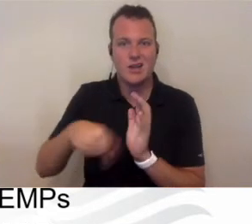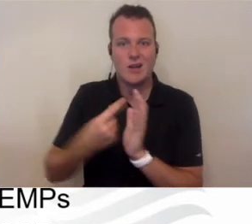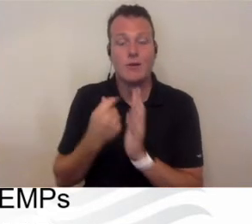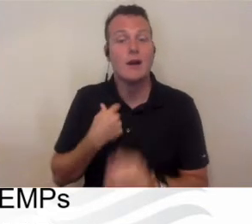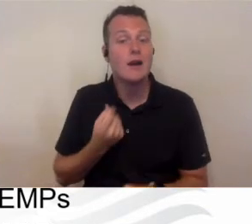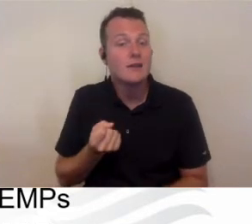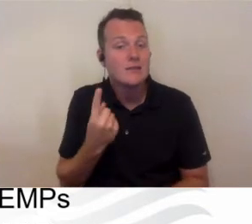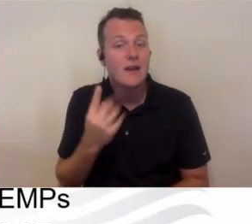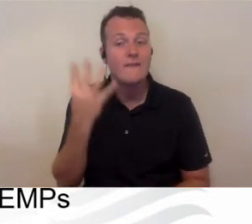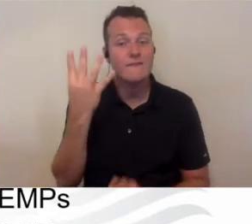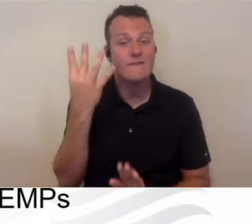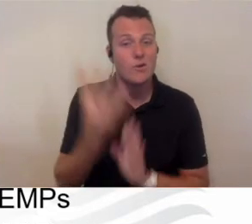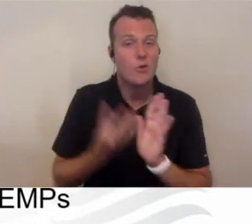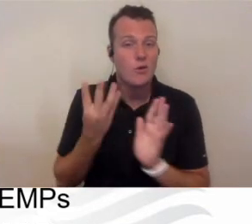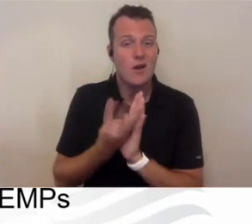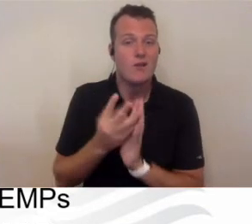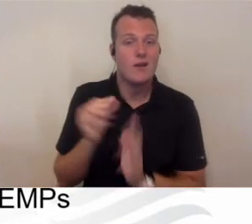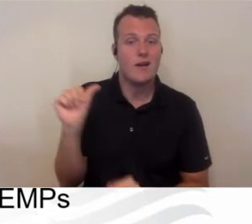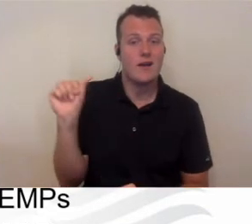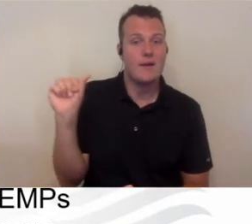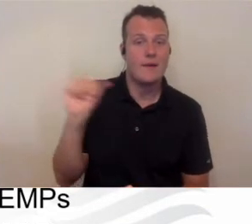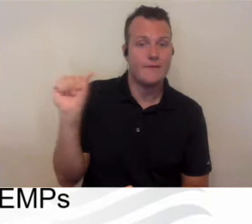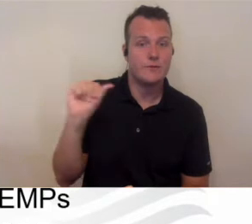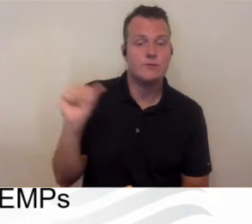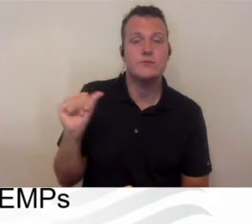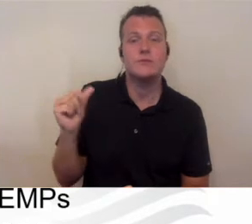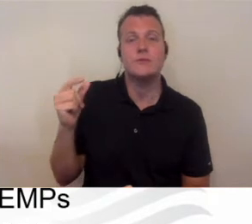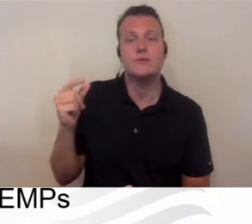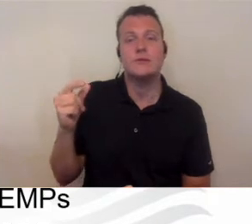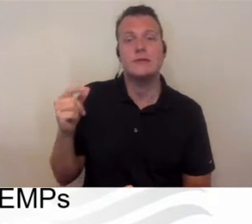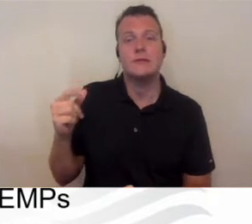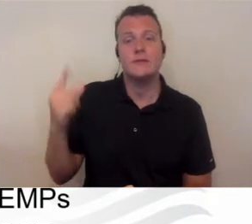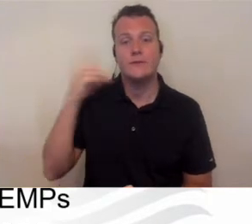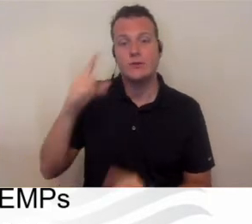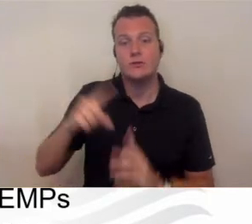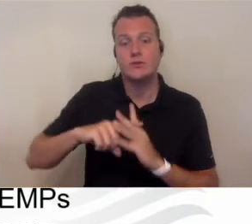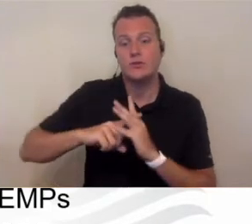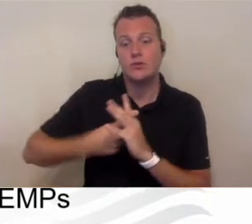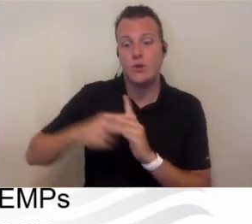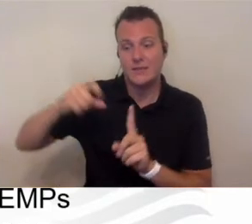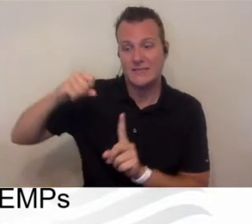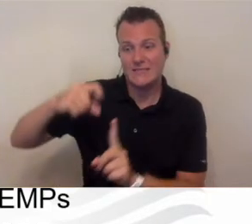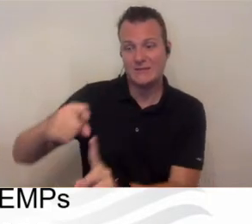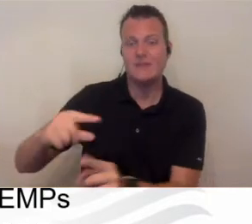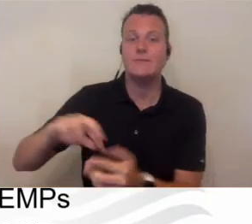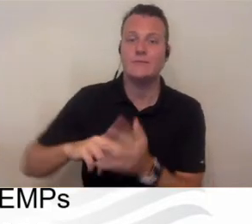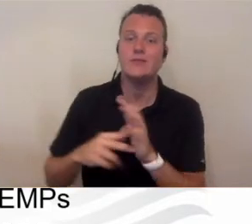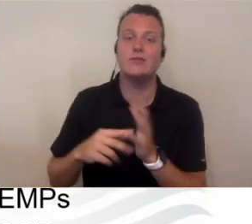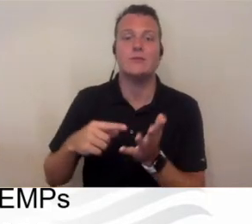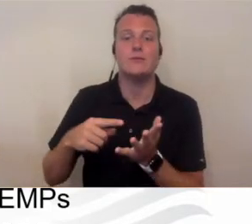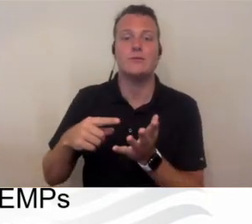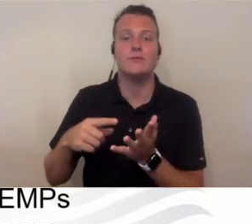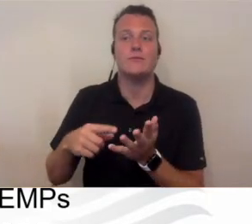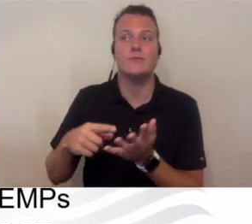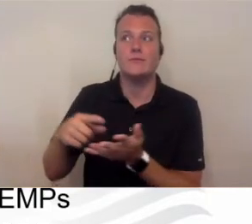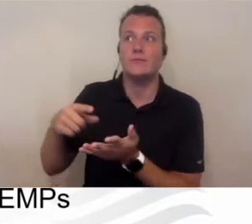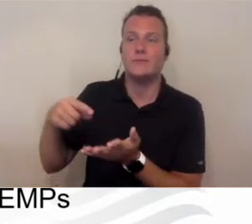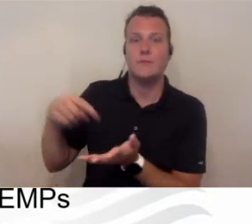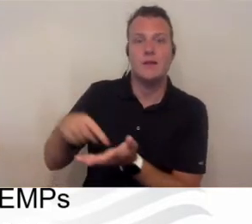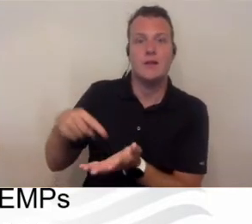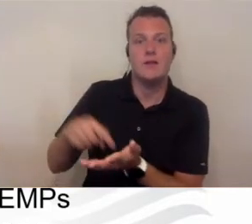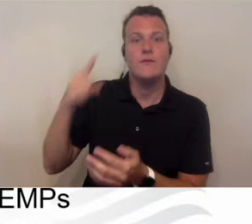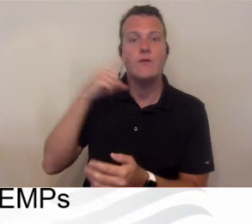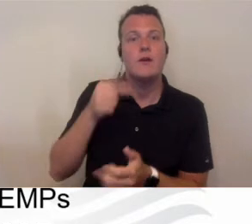the average to start to stimulate that. So you would bill for every hour, and that would be